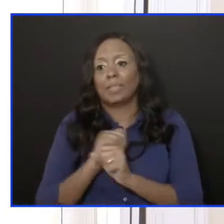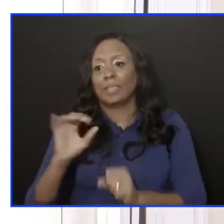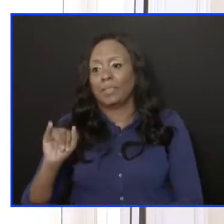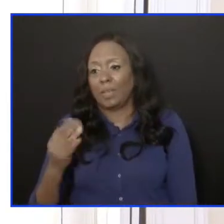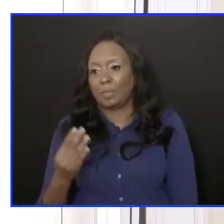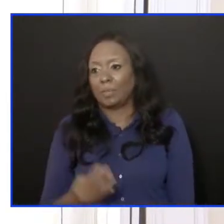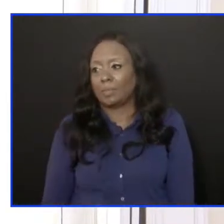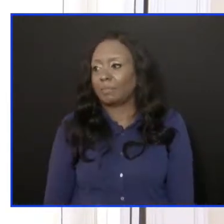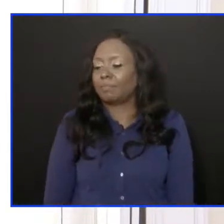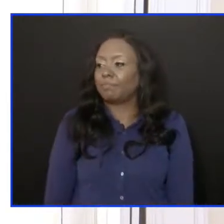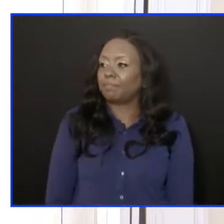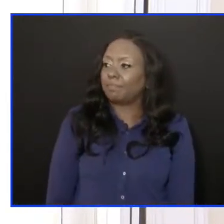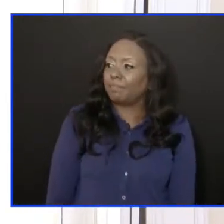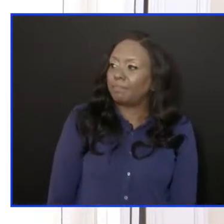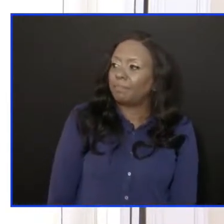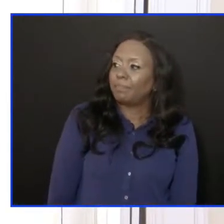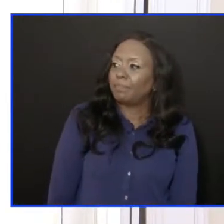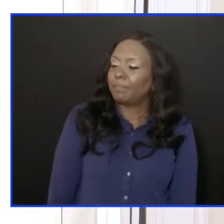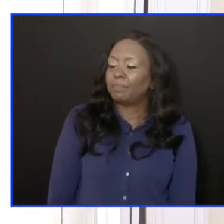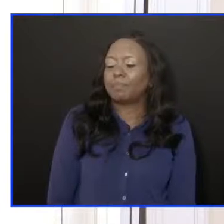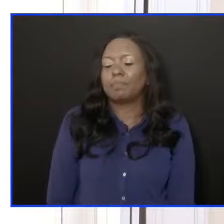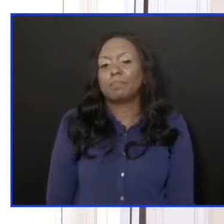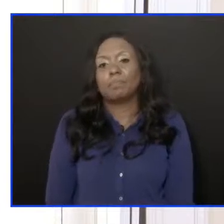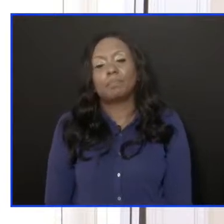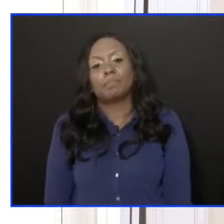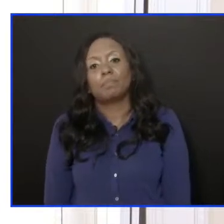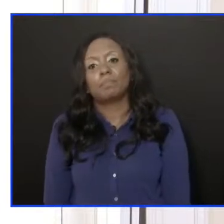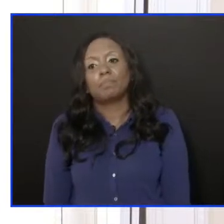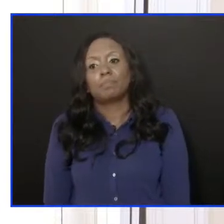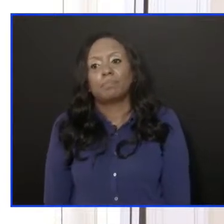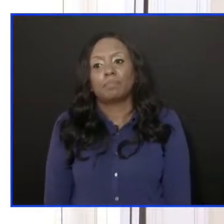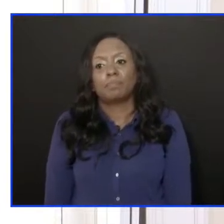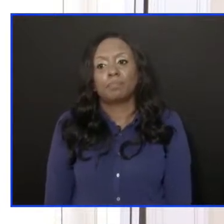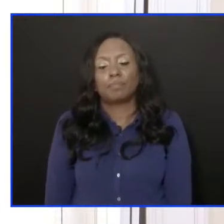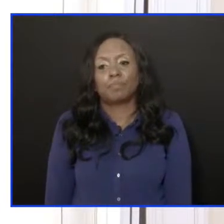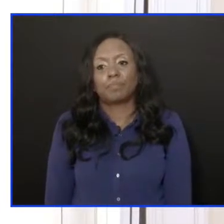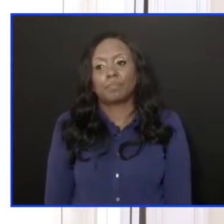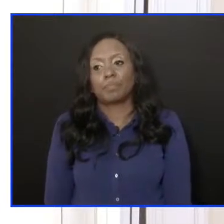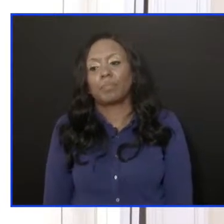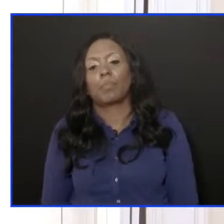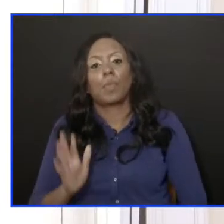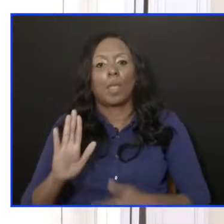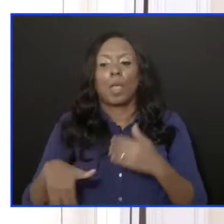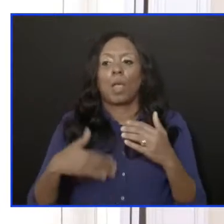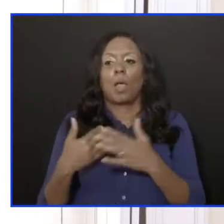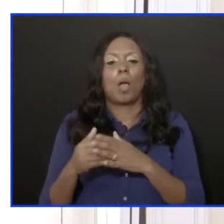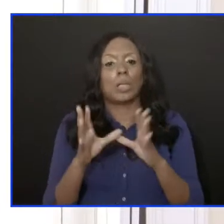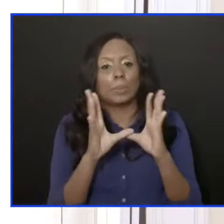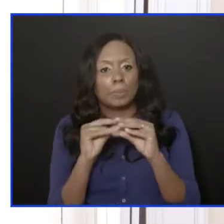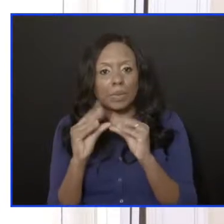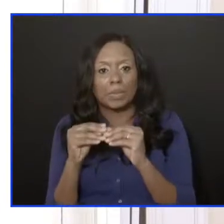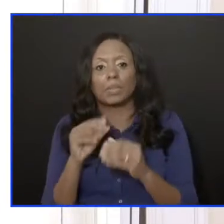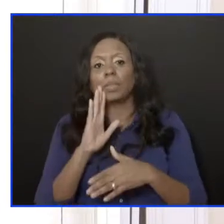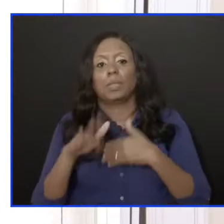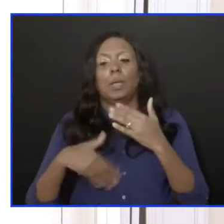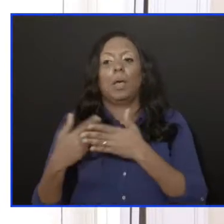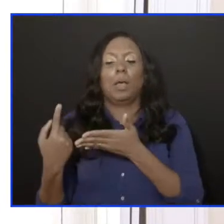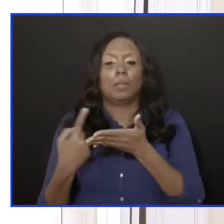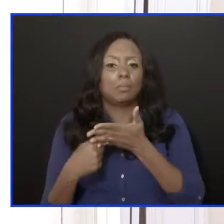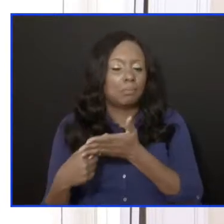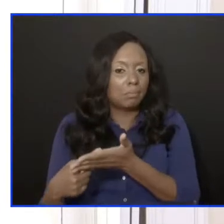Against the backdrop of all that's taken place and against the backdrop of the consultations that I promised you that I would have across the